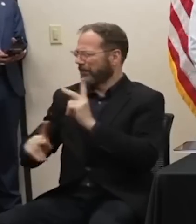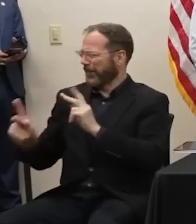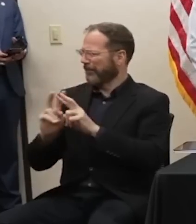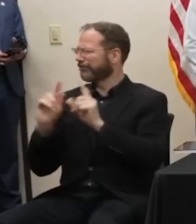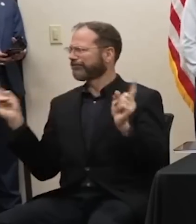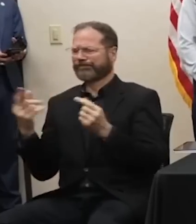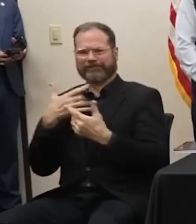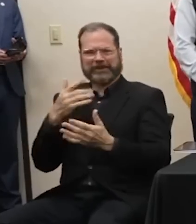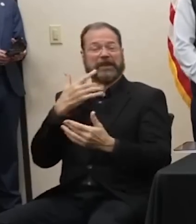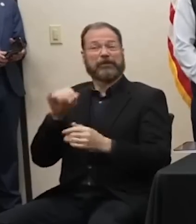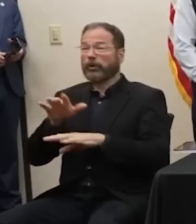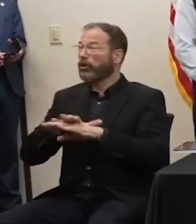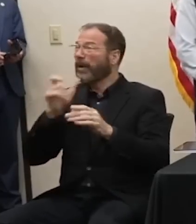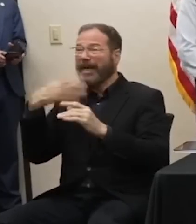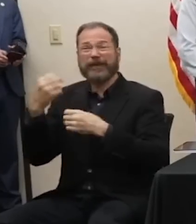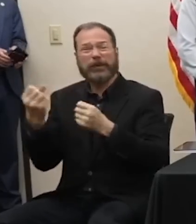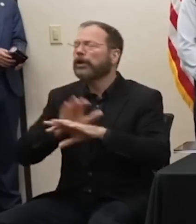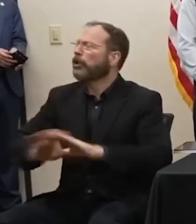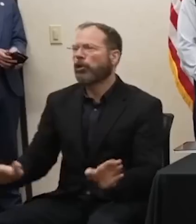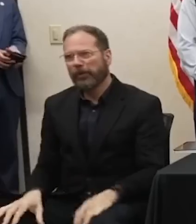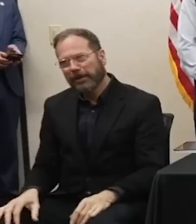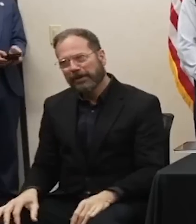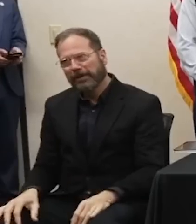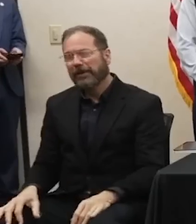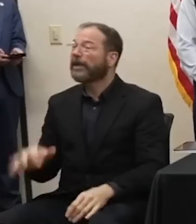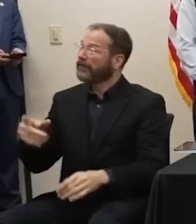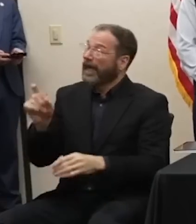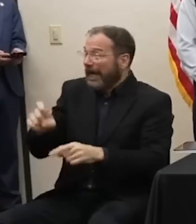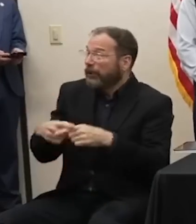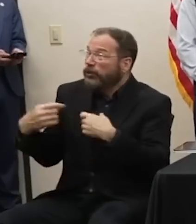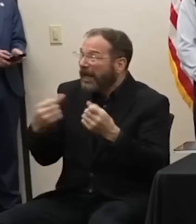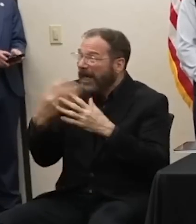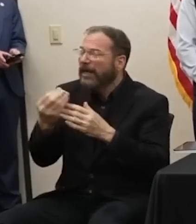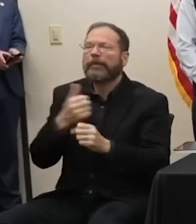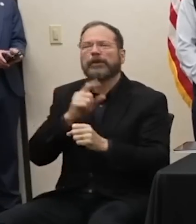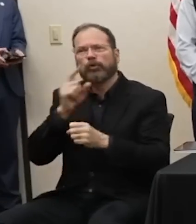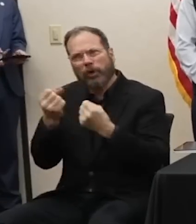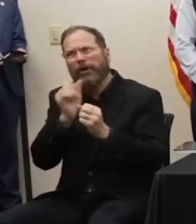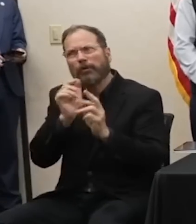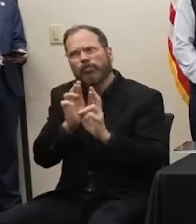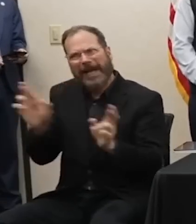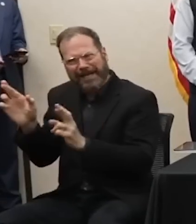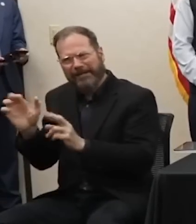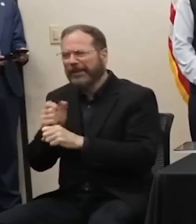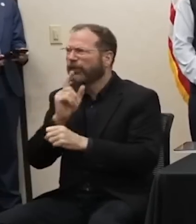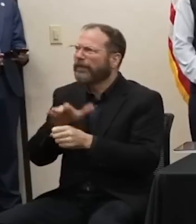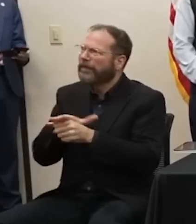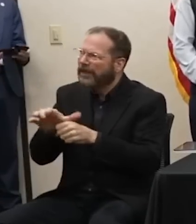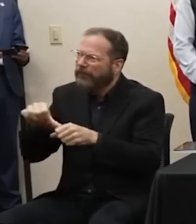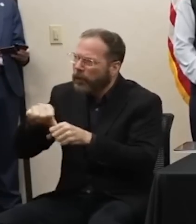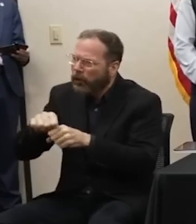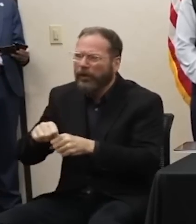already said. If you do not have to get out and travel, don't get out and travel. If you do, please make sure your vehicle is prepared. Make sure that you have plenty of